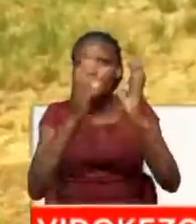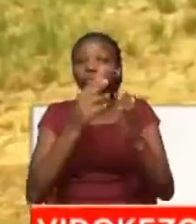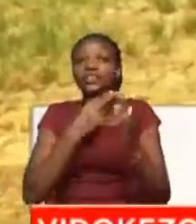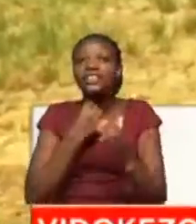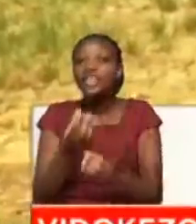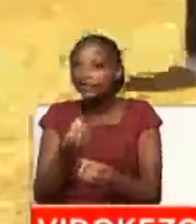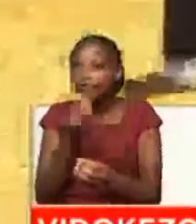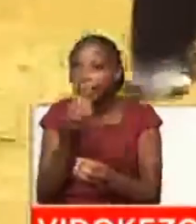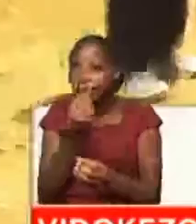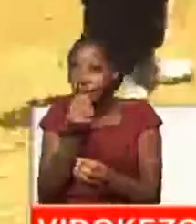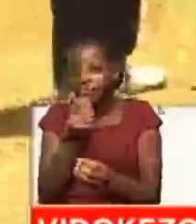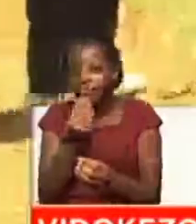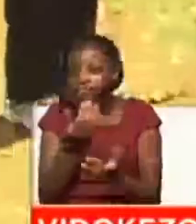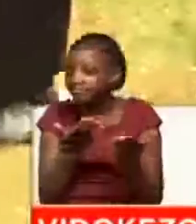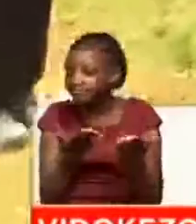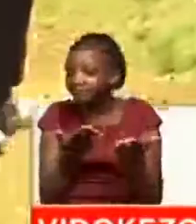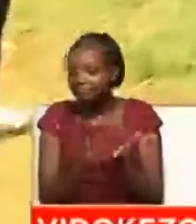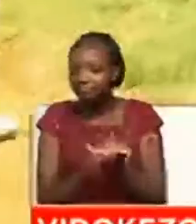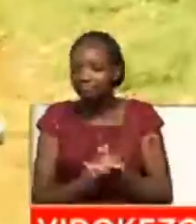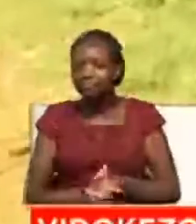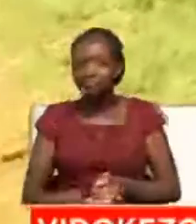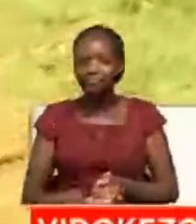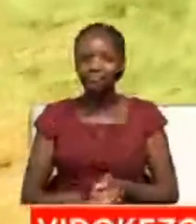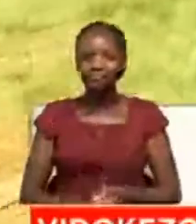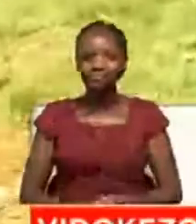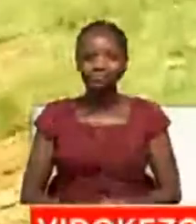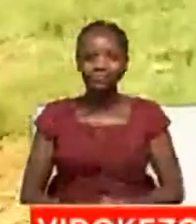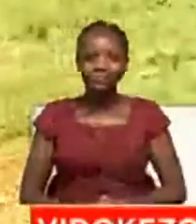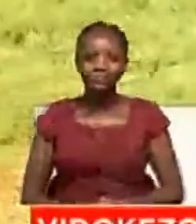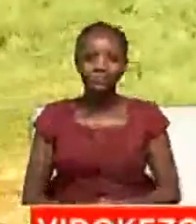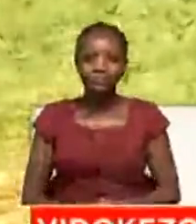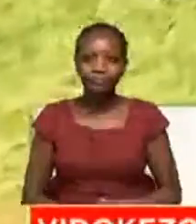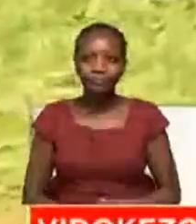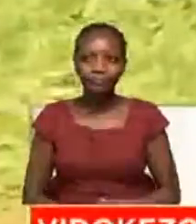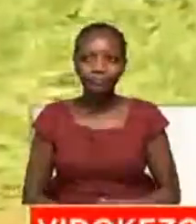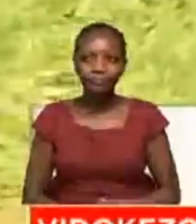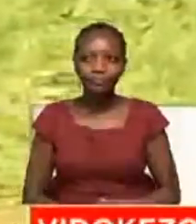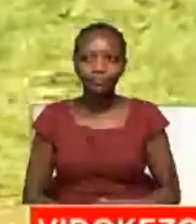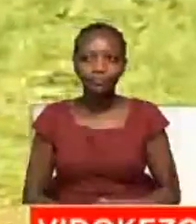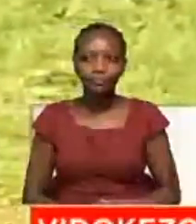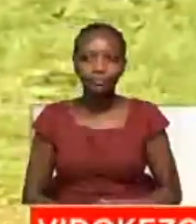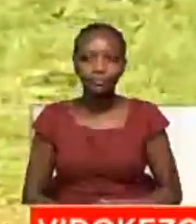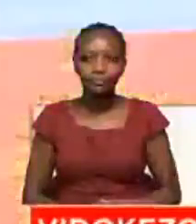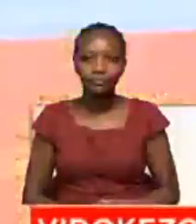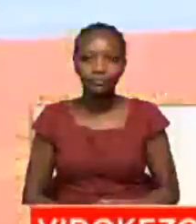somebody will come with food. Daniel Dembede, TV 47, County ya Kisumu.